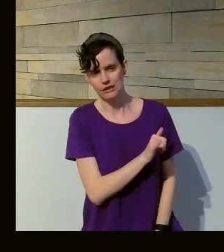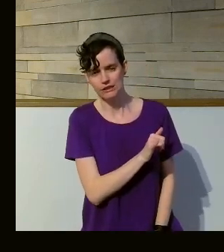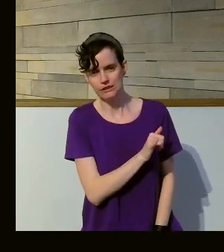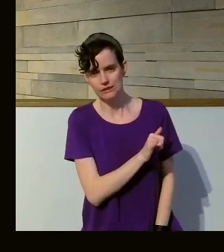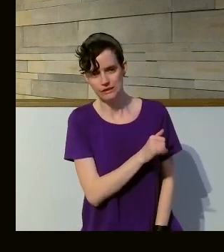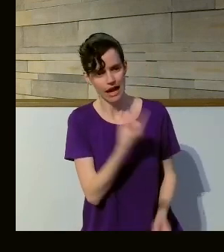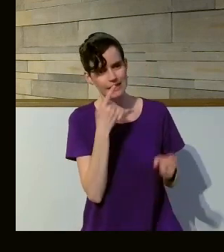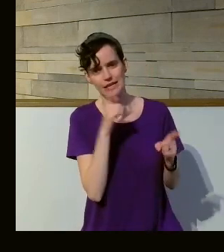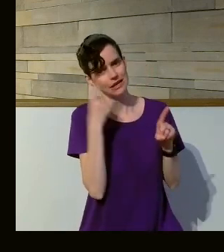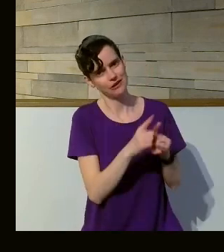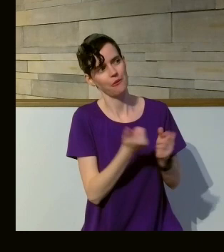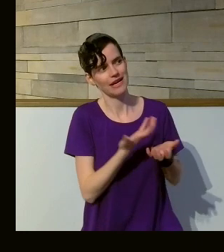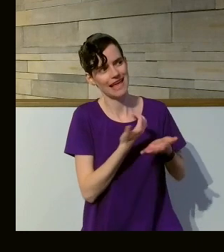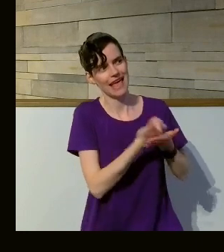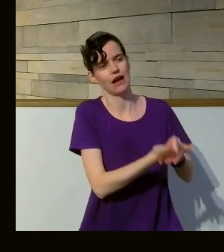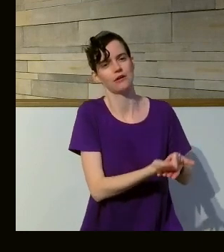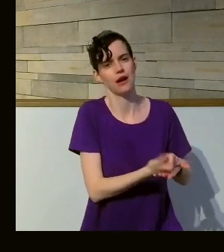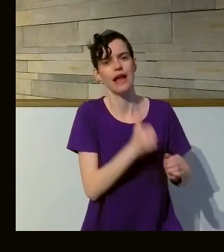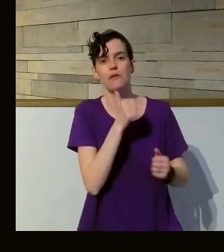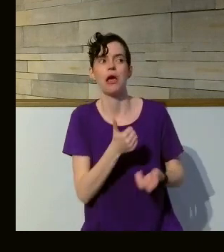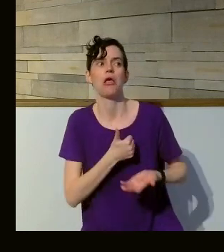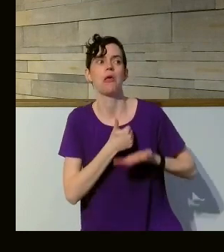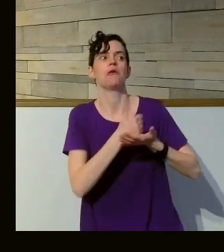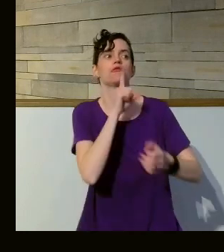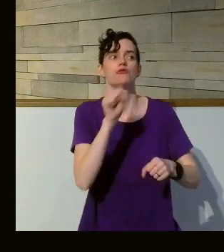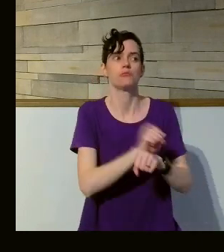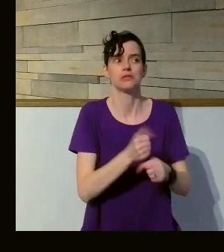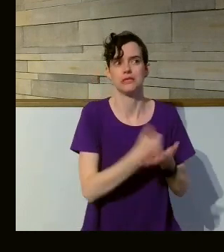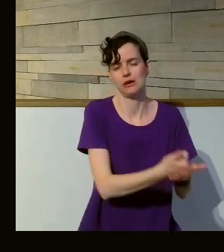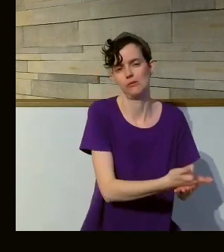mean, I wanted to help you. I didn't want to help you, okay?